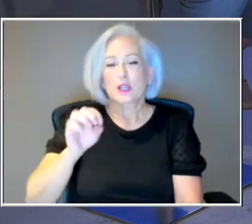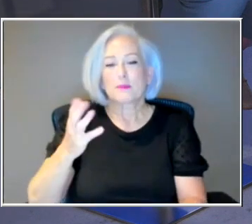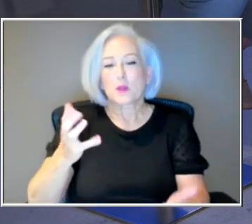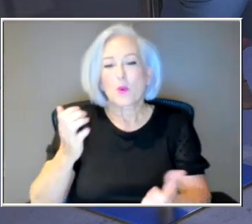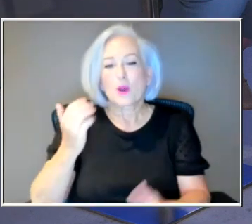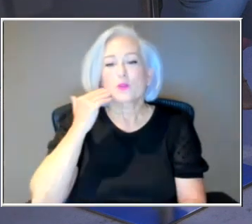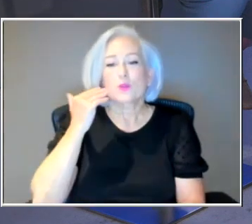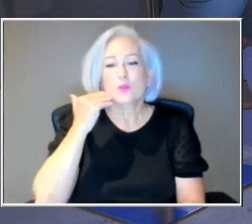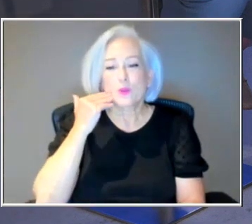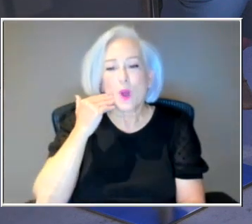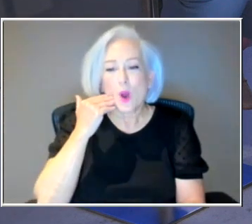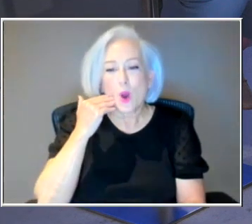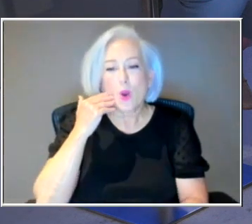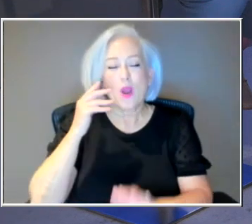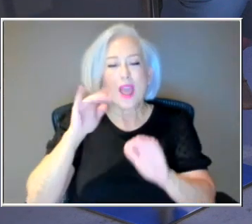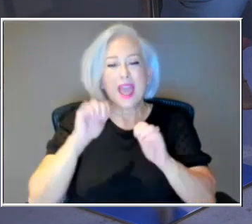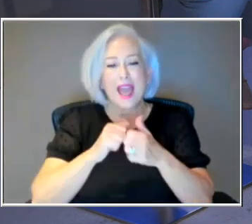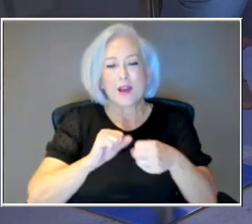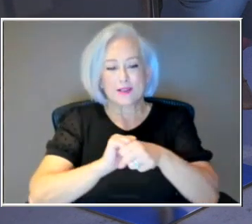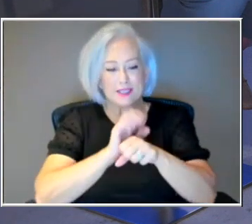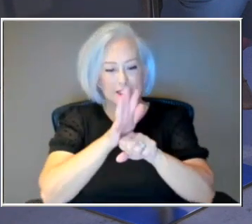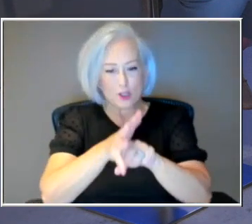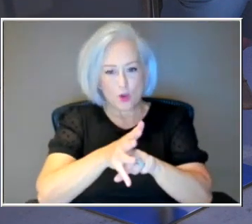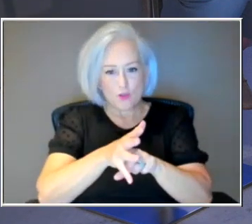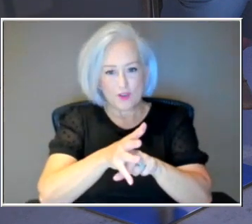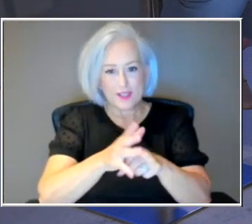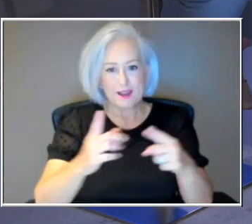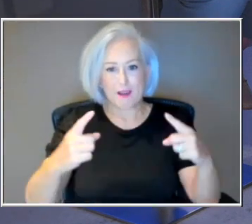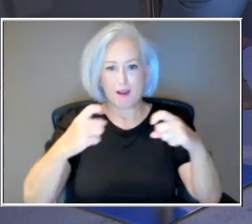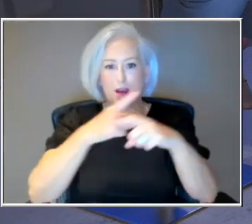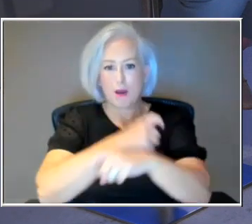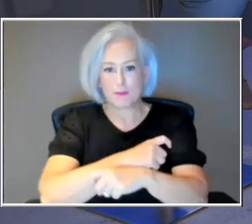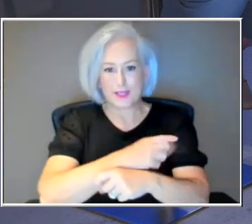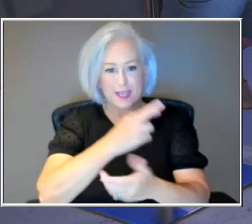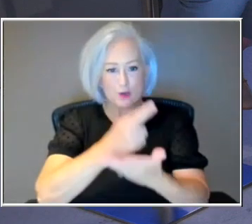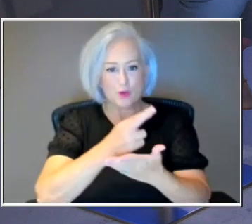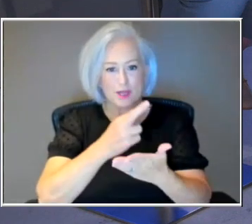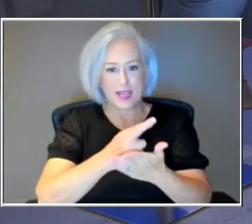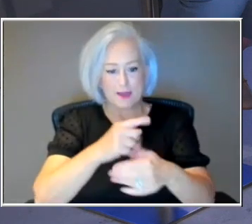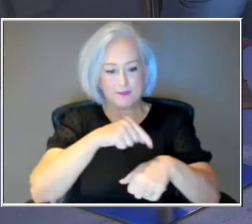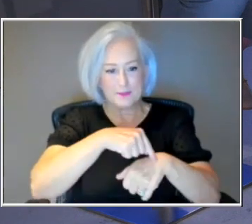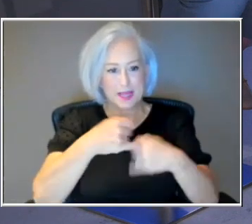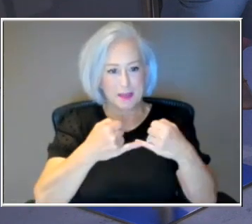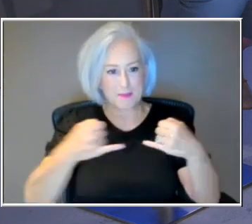complicate rehab timelines and availability? Yeah, and I